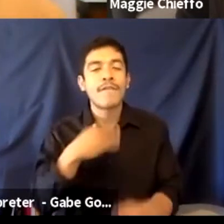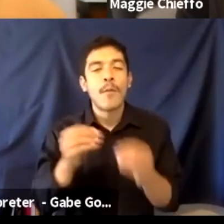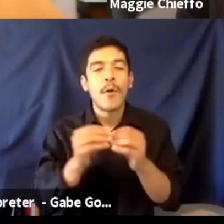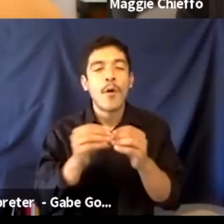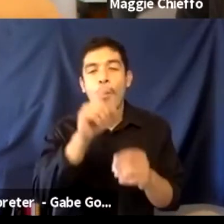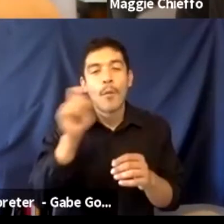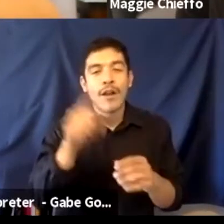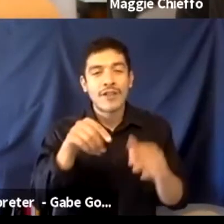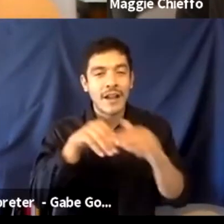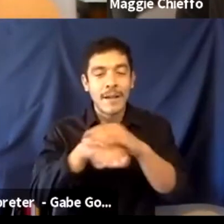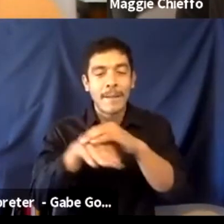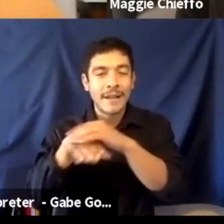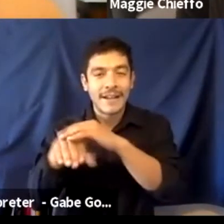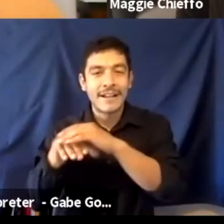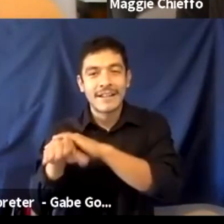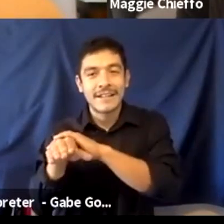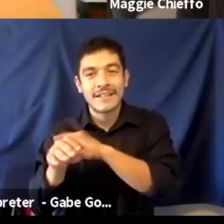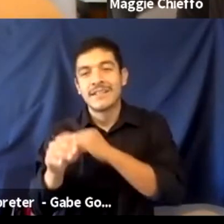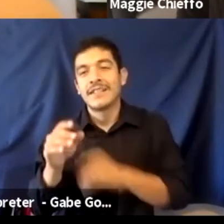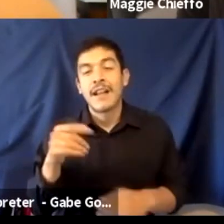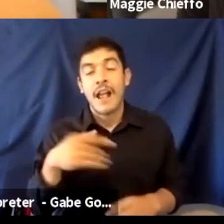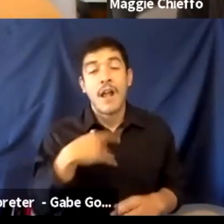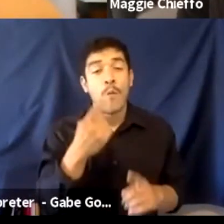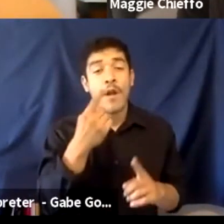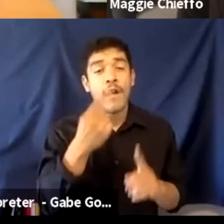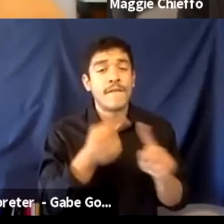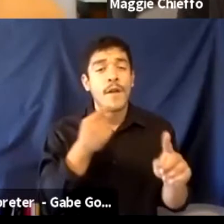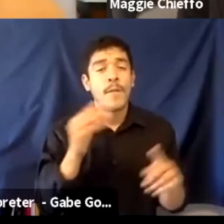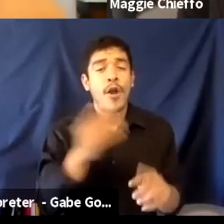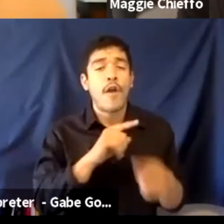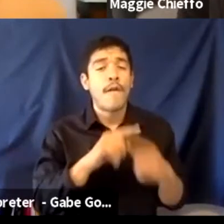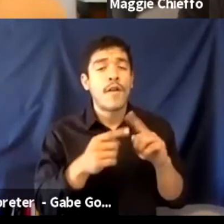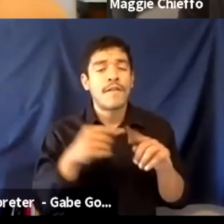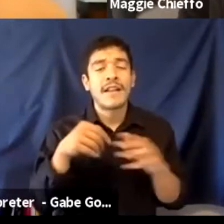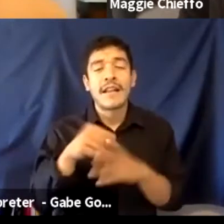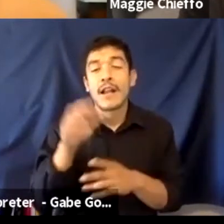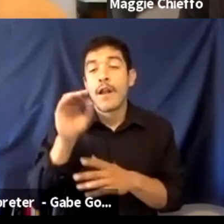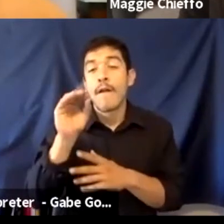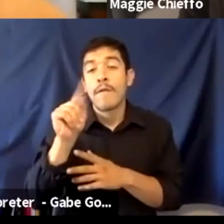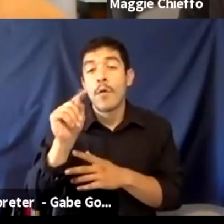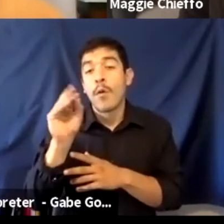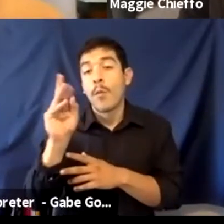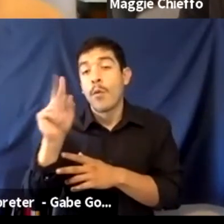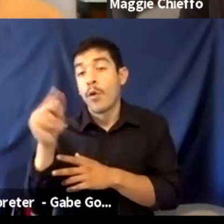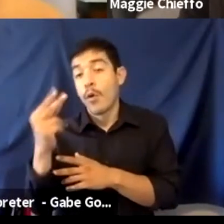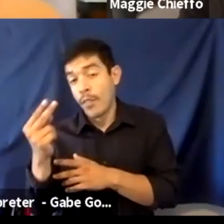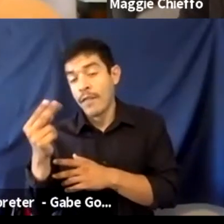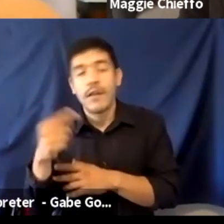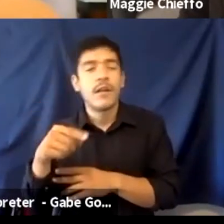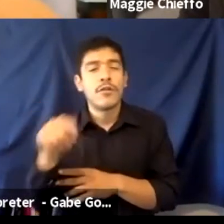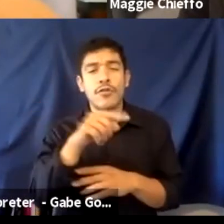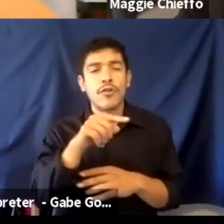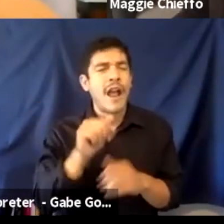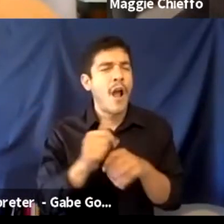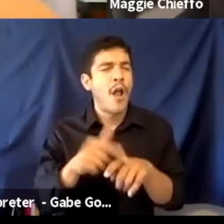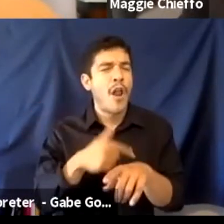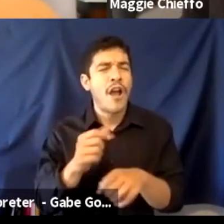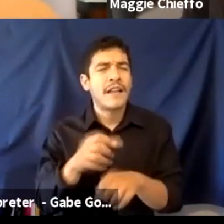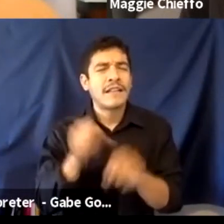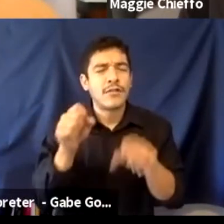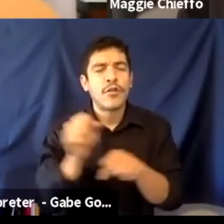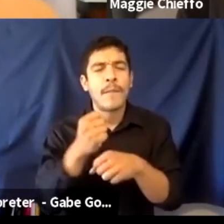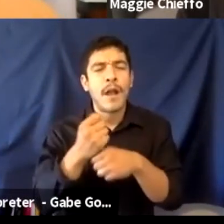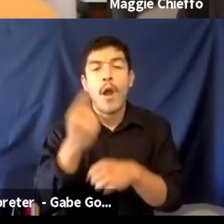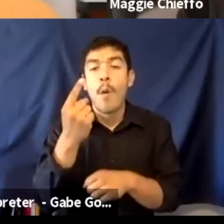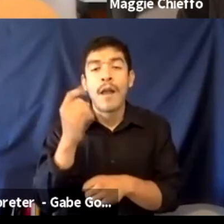in. This is from our friends in Fort Worth. How long did it take them to make the episodes? Well, we